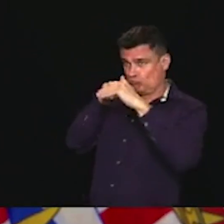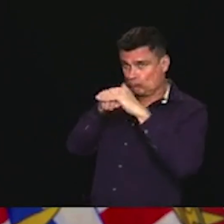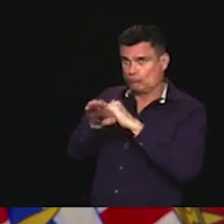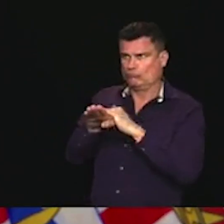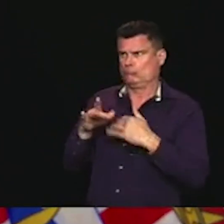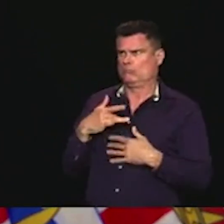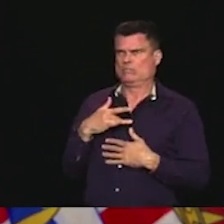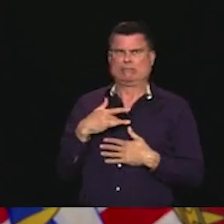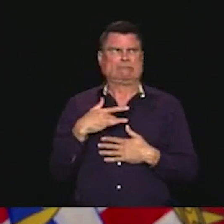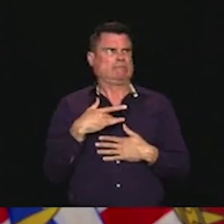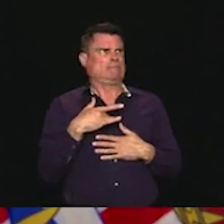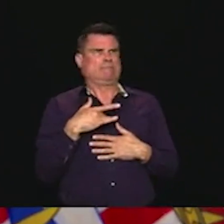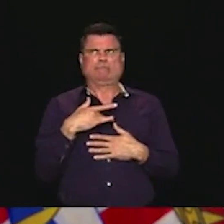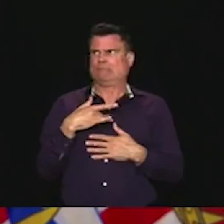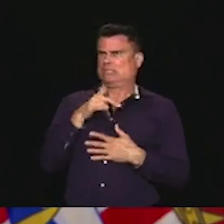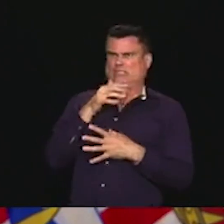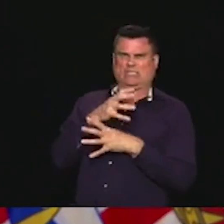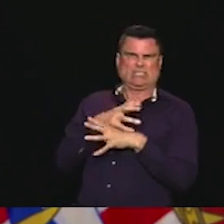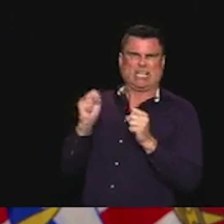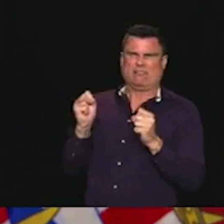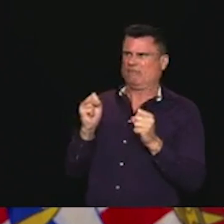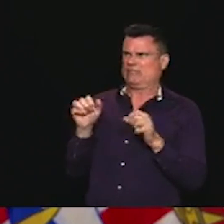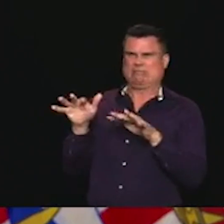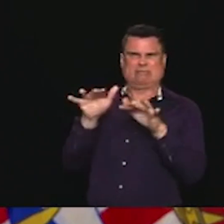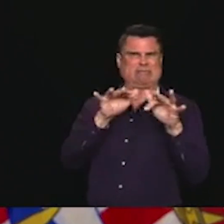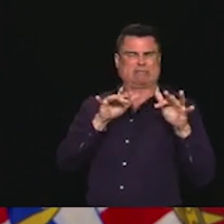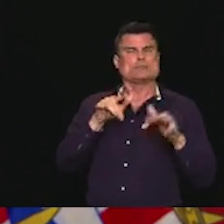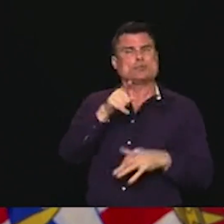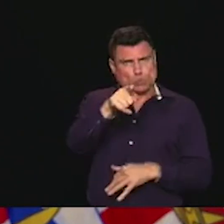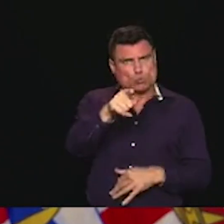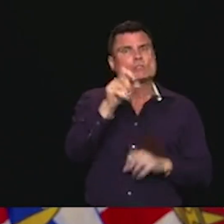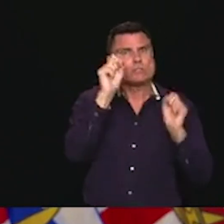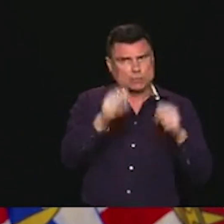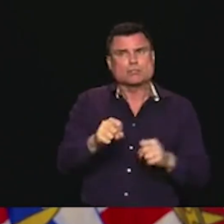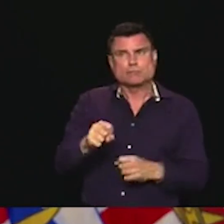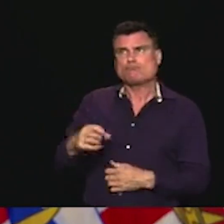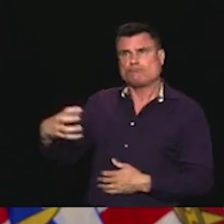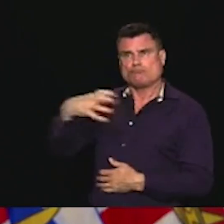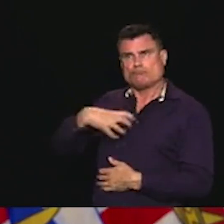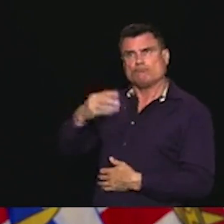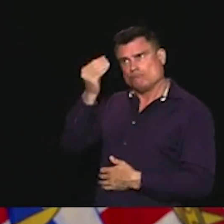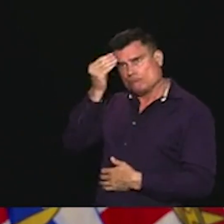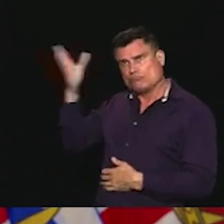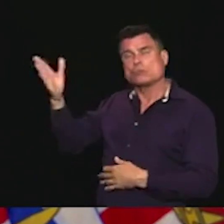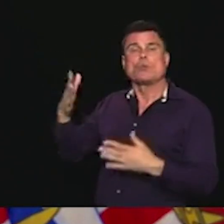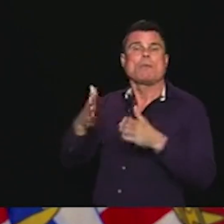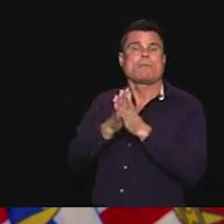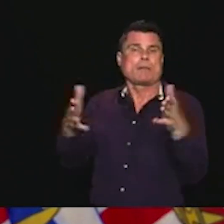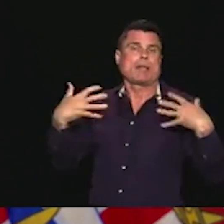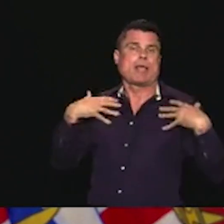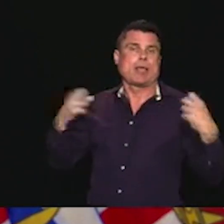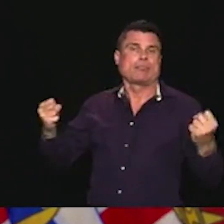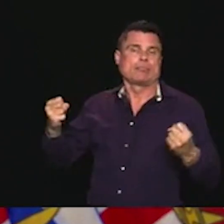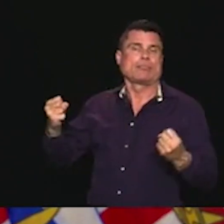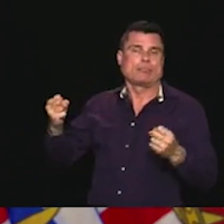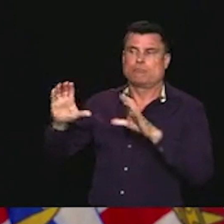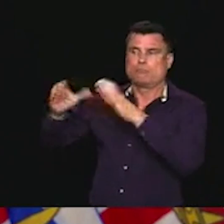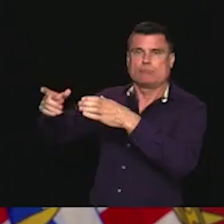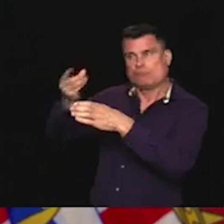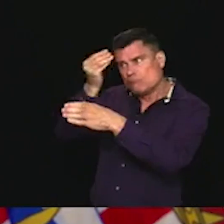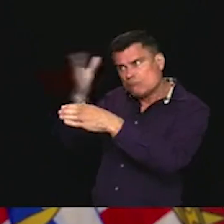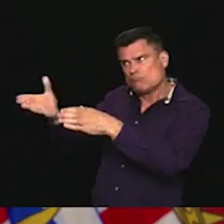depending on what the risks are, and there's various different levels of inspection. But again, our approach on regular times is that